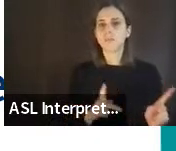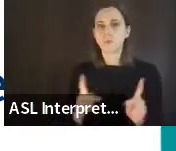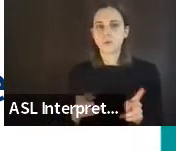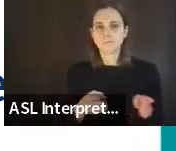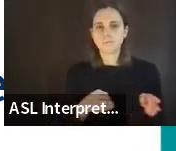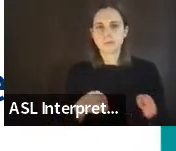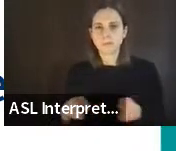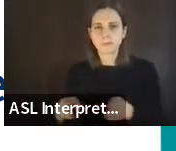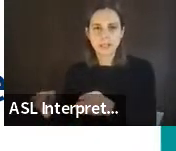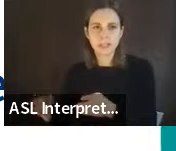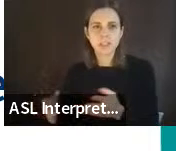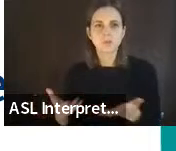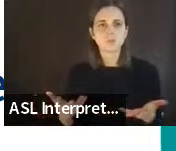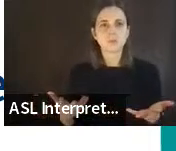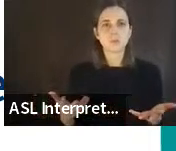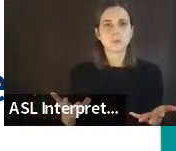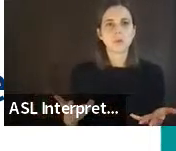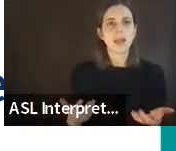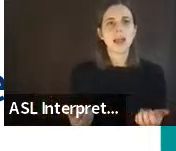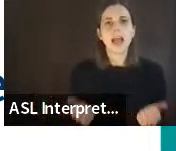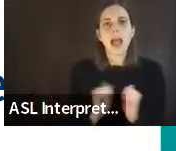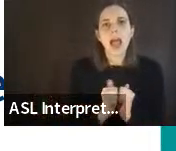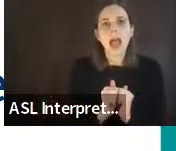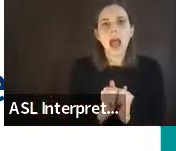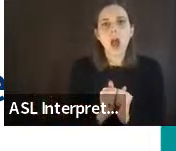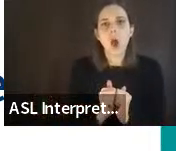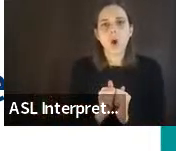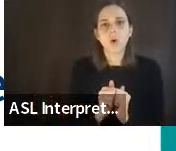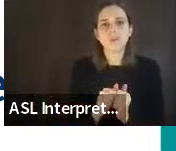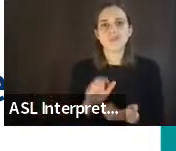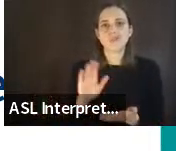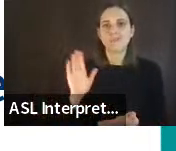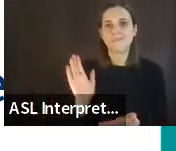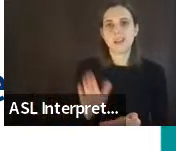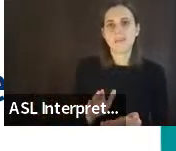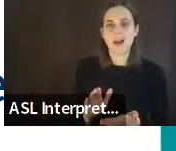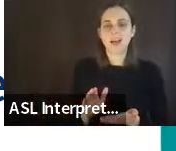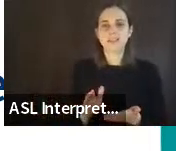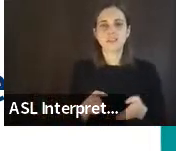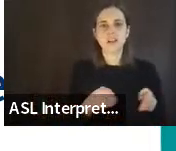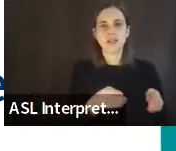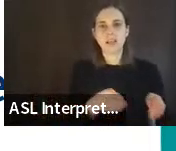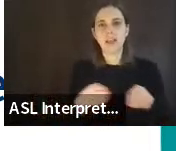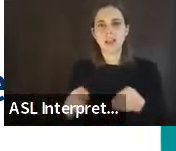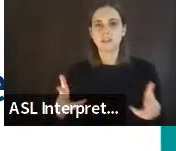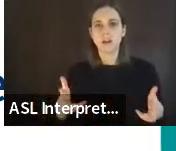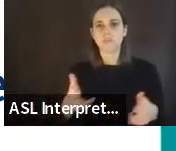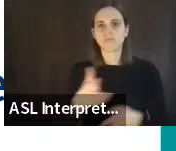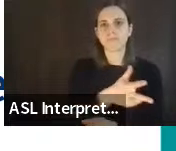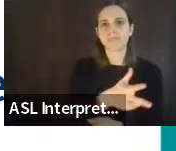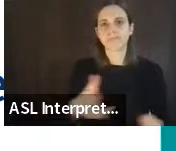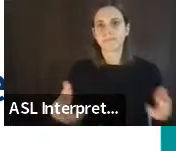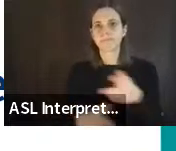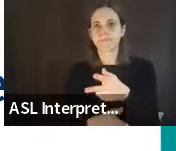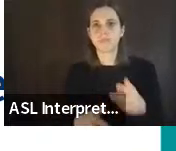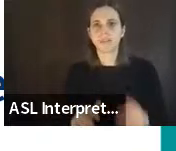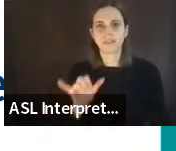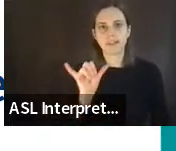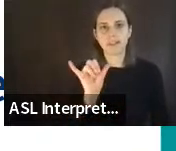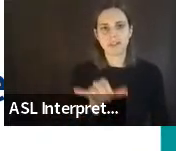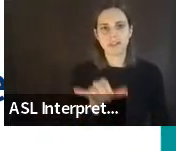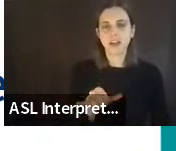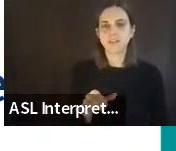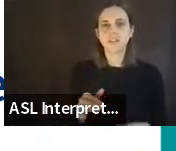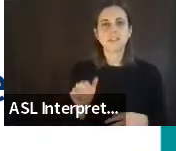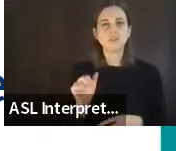by minimizing the required number of lane shifts. So when you have heavy on-ramp volumes coming on or off ramps, you try to add or